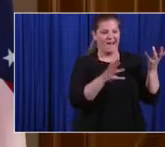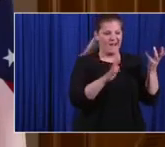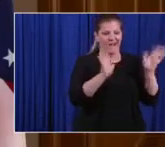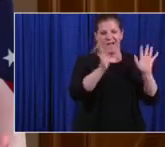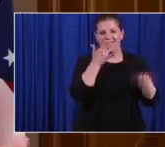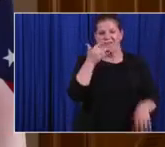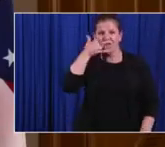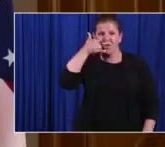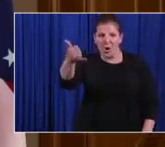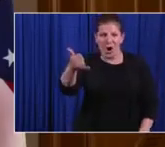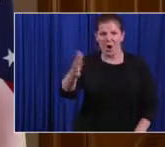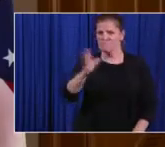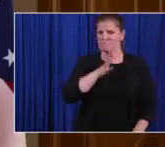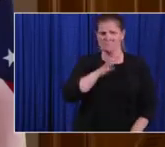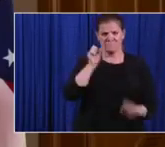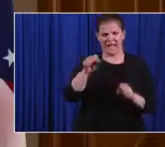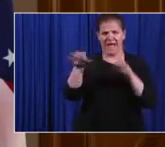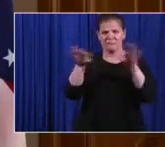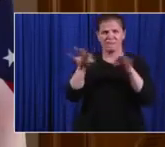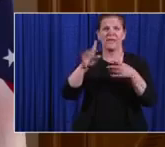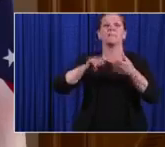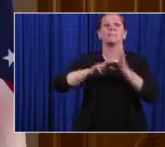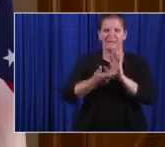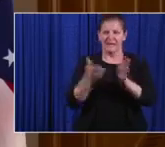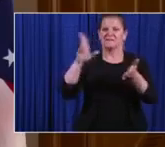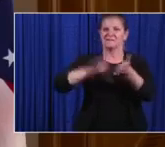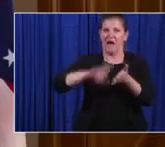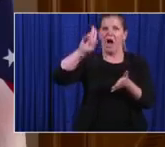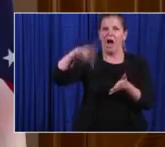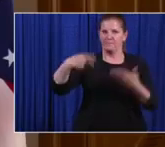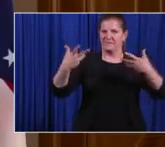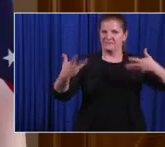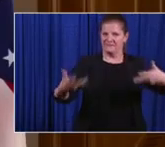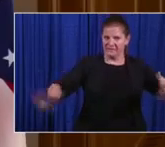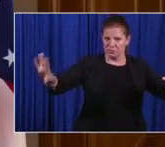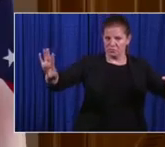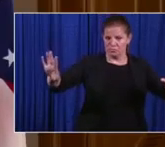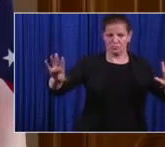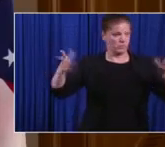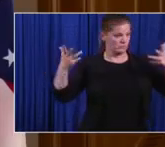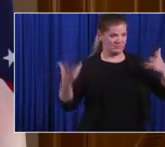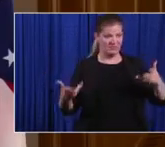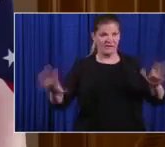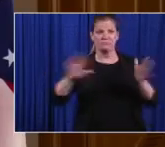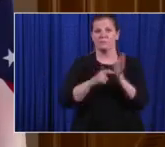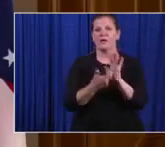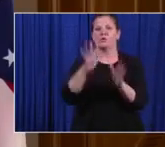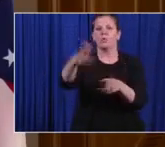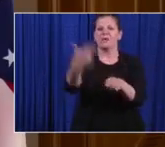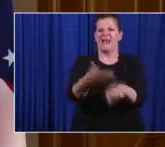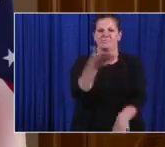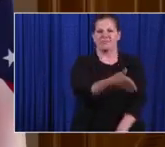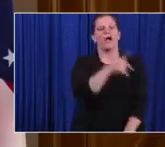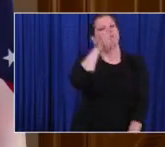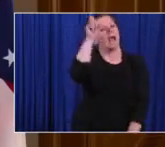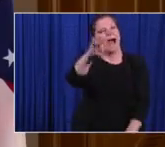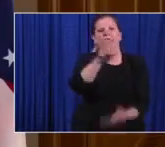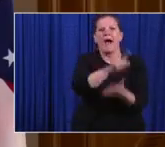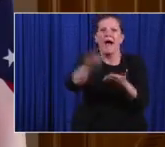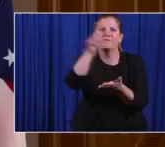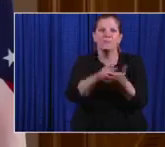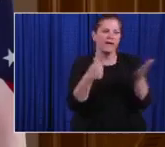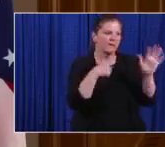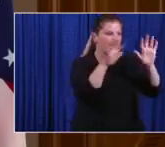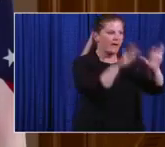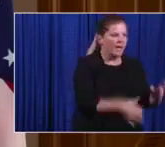get registered and get into the system. Once you're in, you're in. So you do not have to re-register every